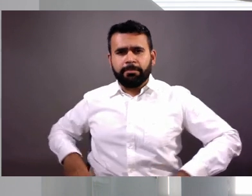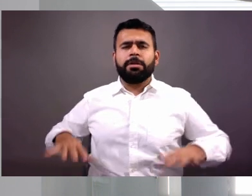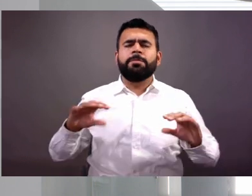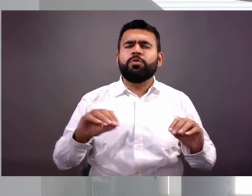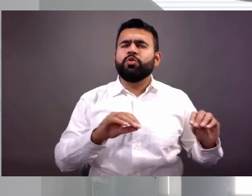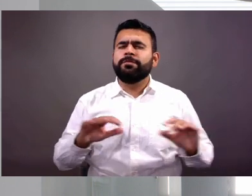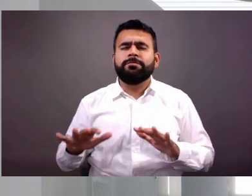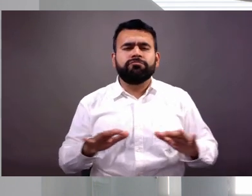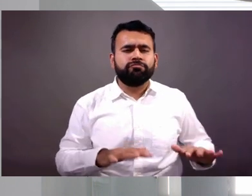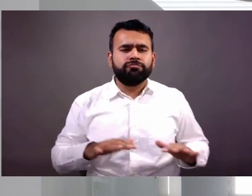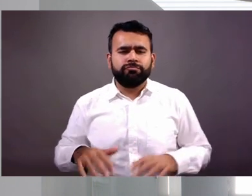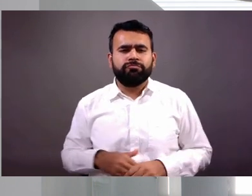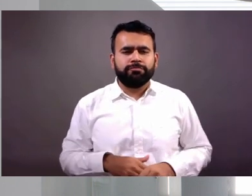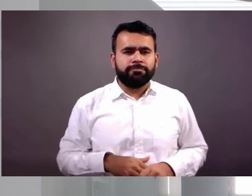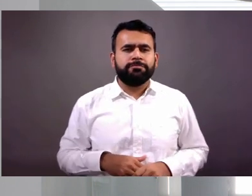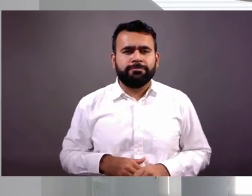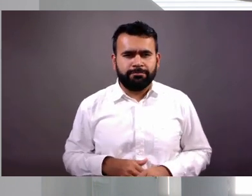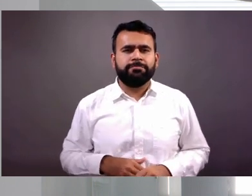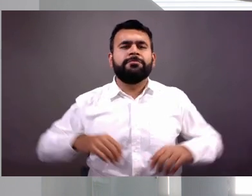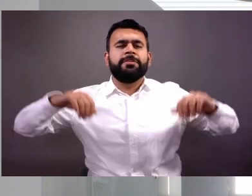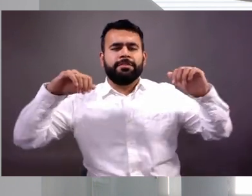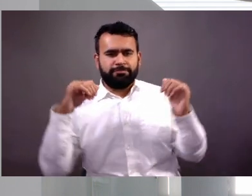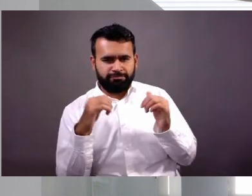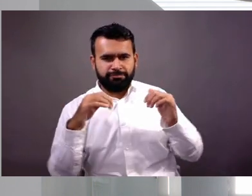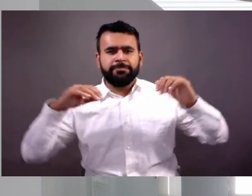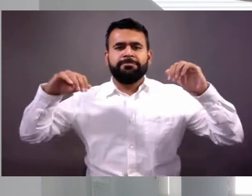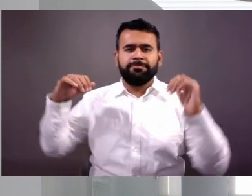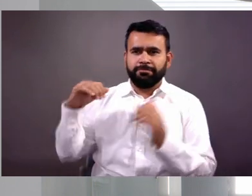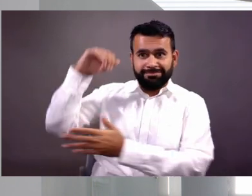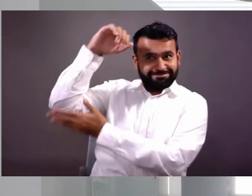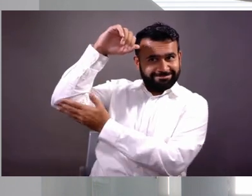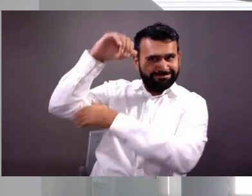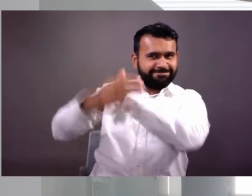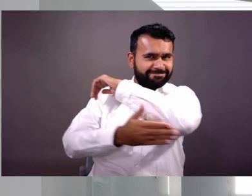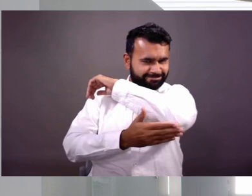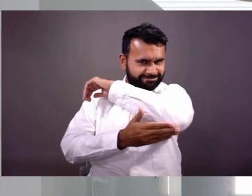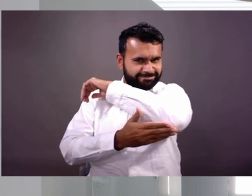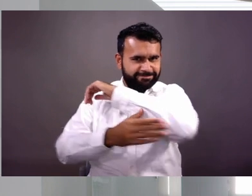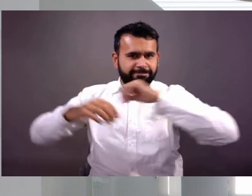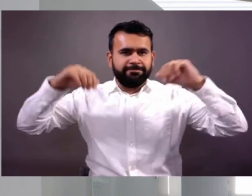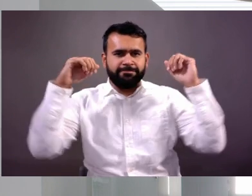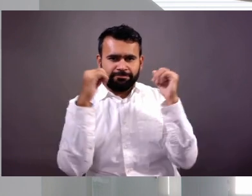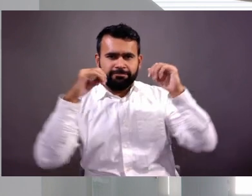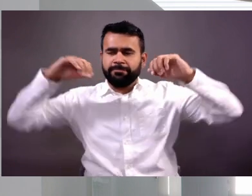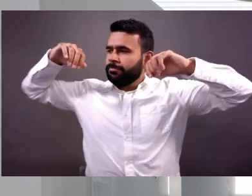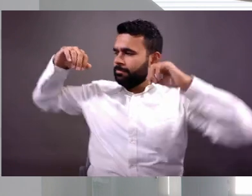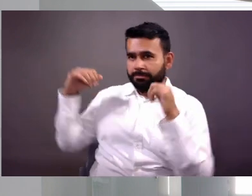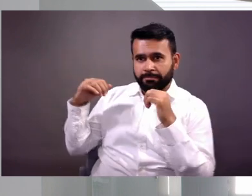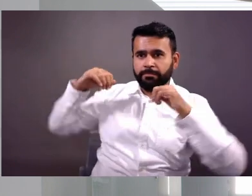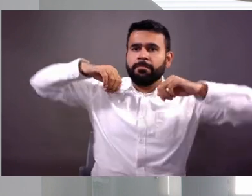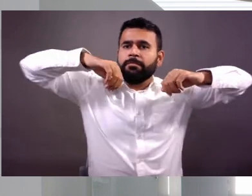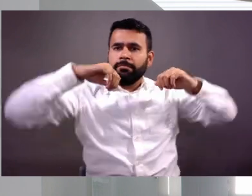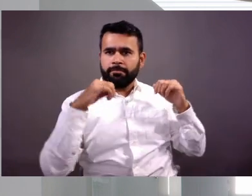Back, back, back, groove, adding the elbows. Now you can keep this high